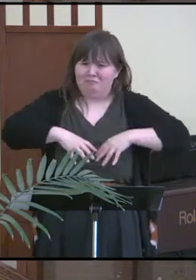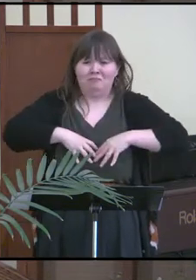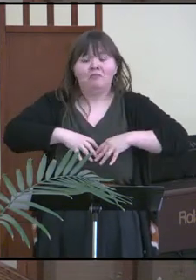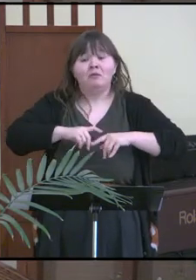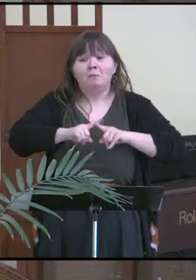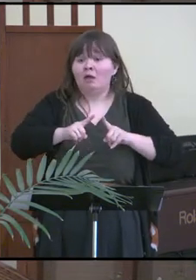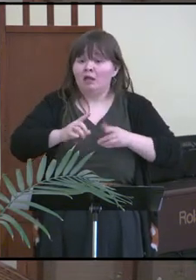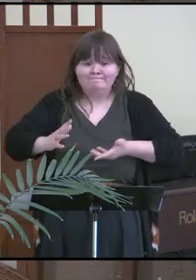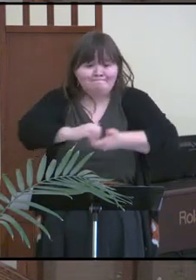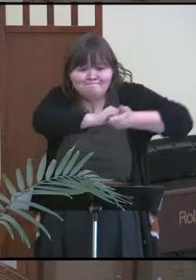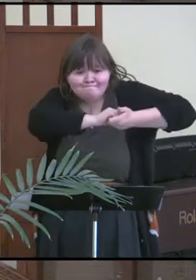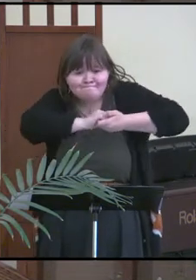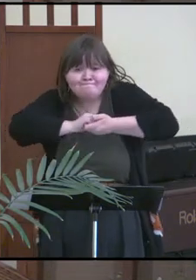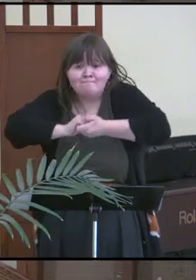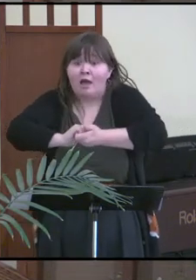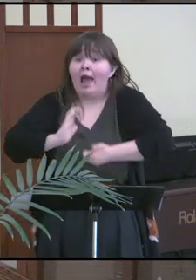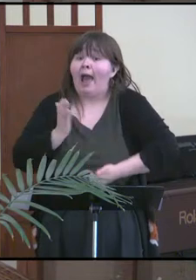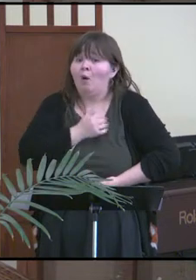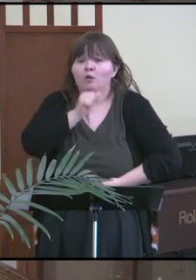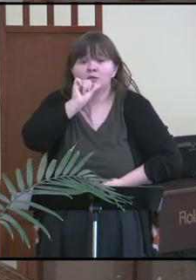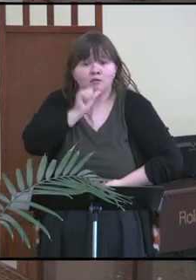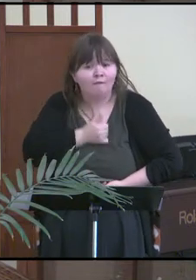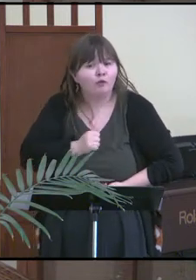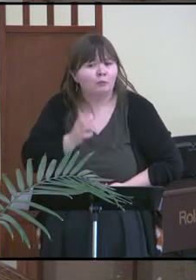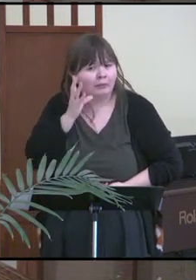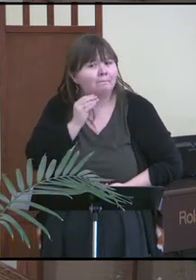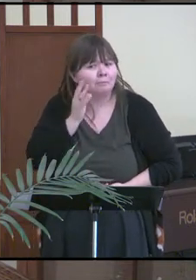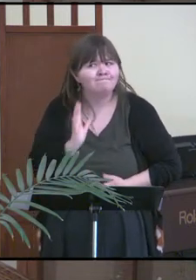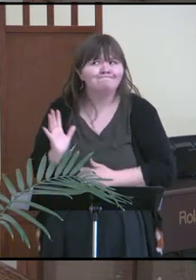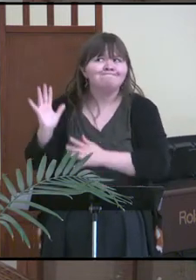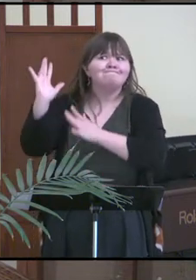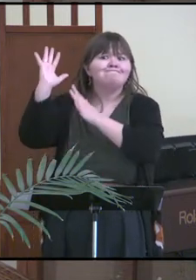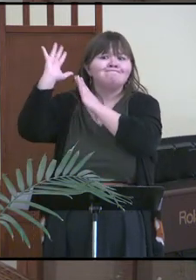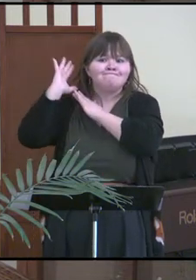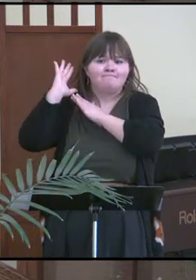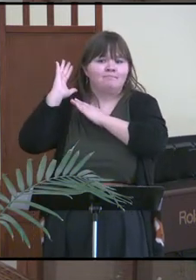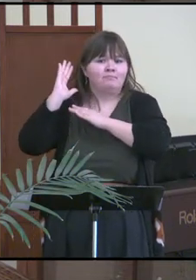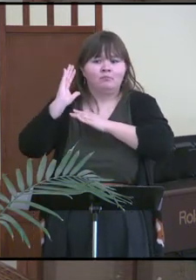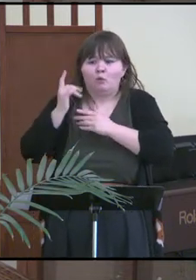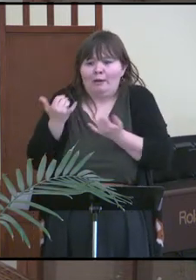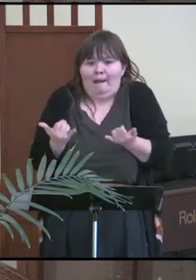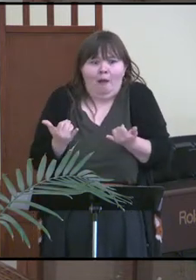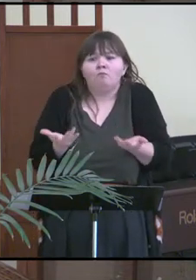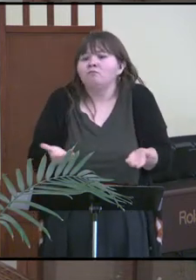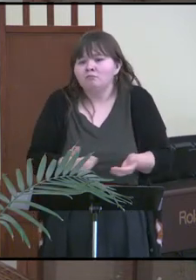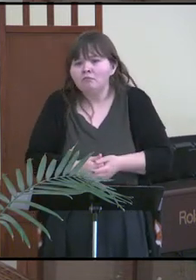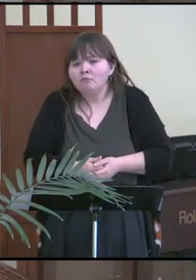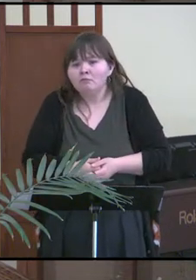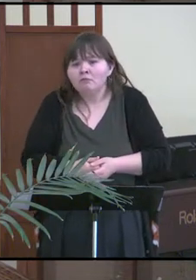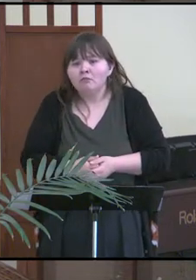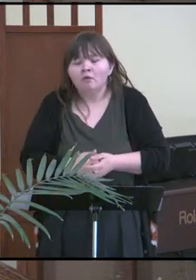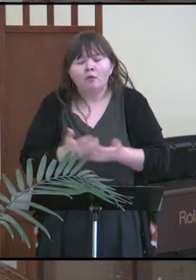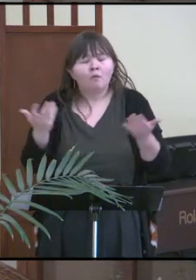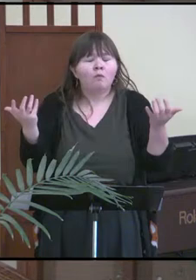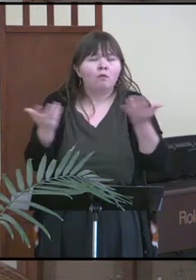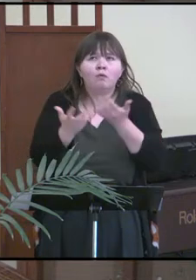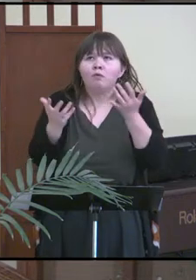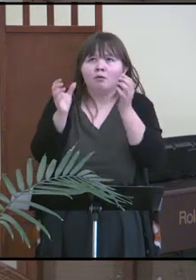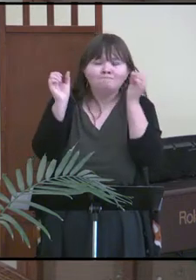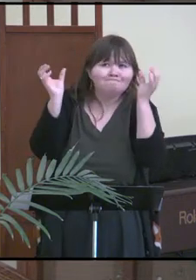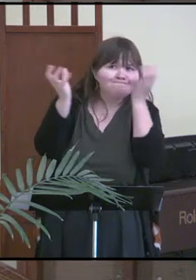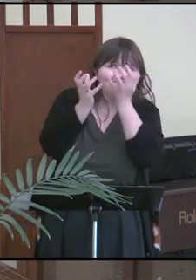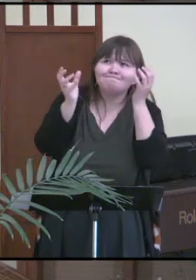the suffering that we all experience at one time or another. What wondrous love is